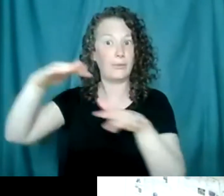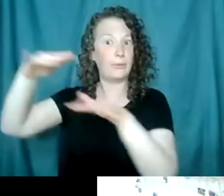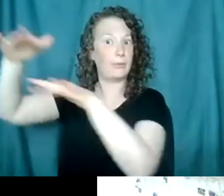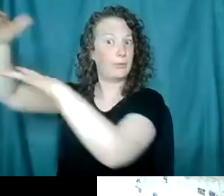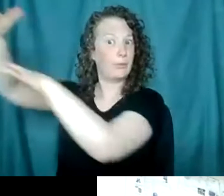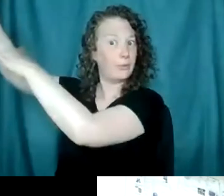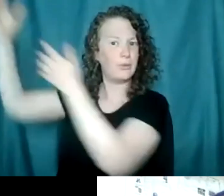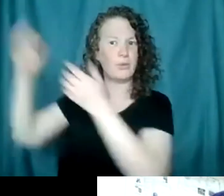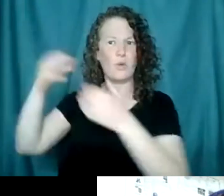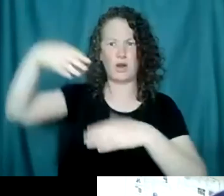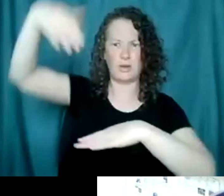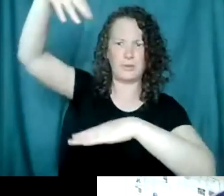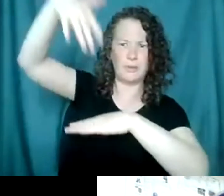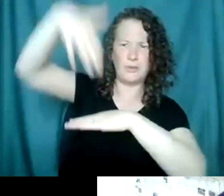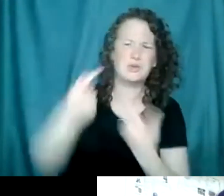up?